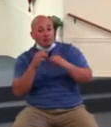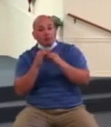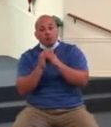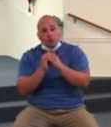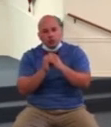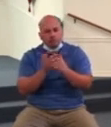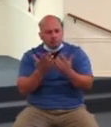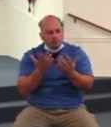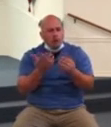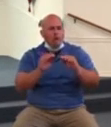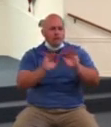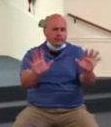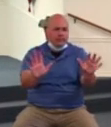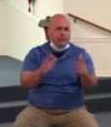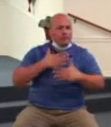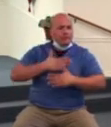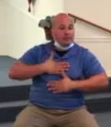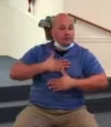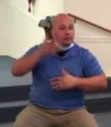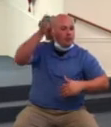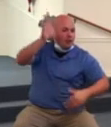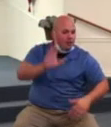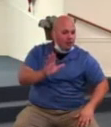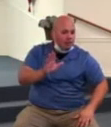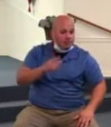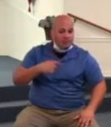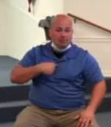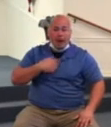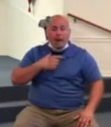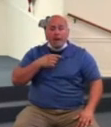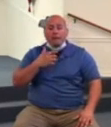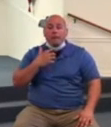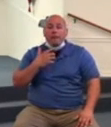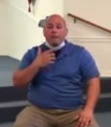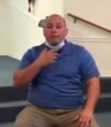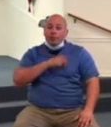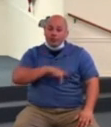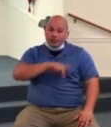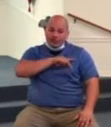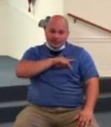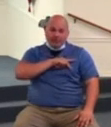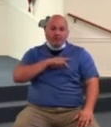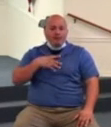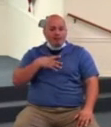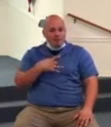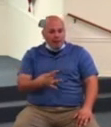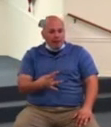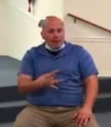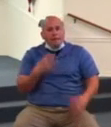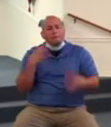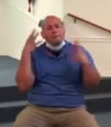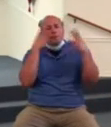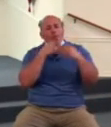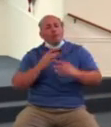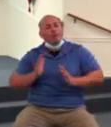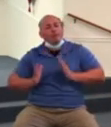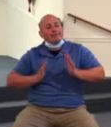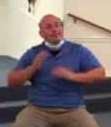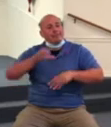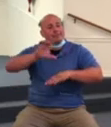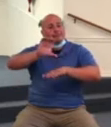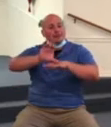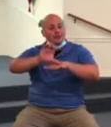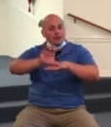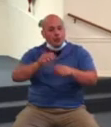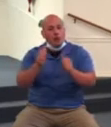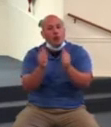God. And I personally enjoy the beauty of a well-crafted stained glass window and am very